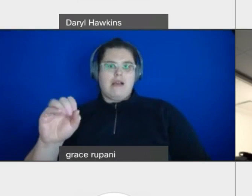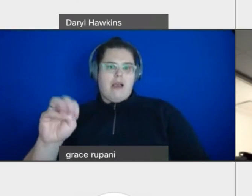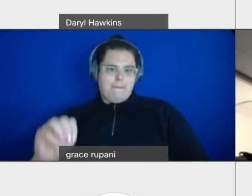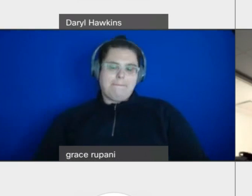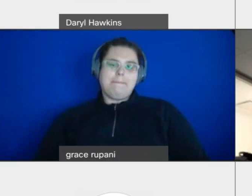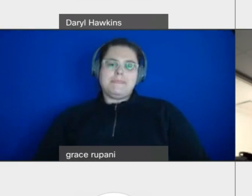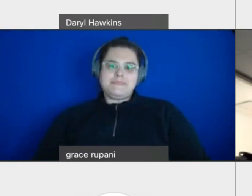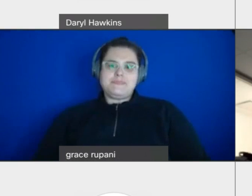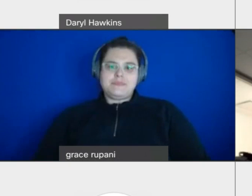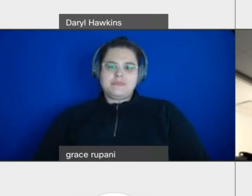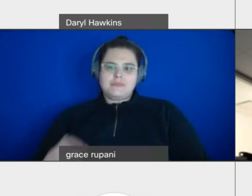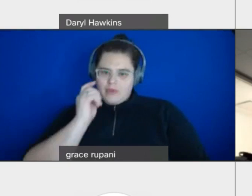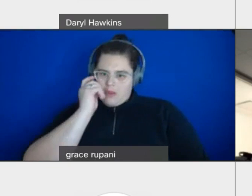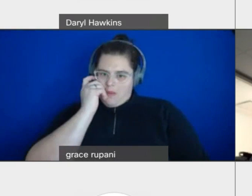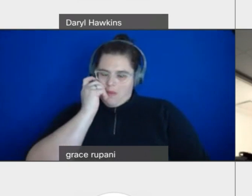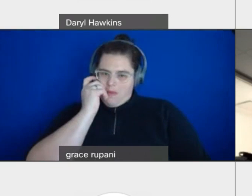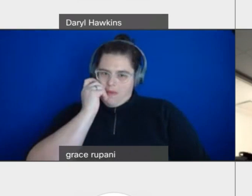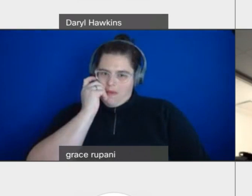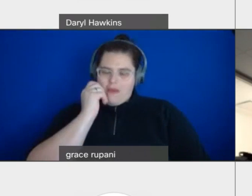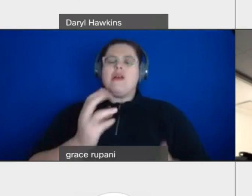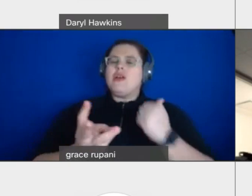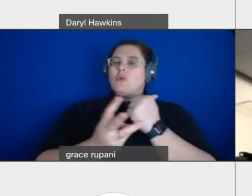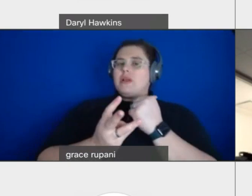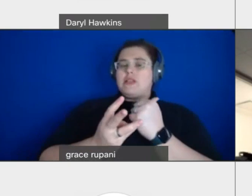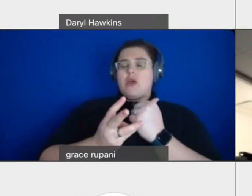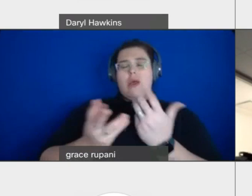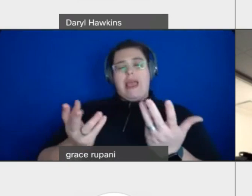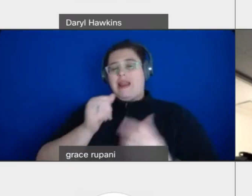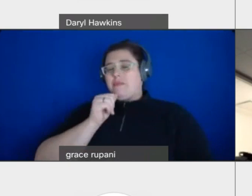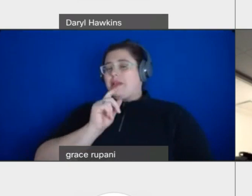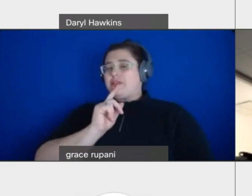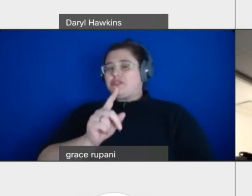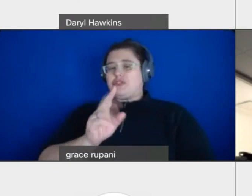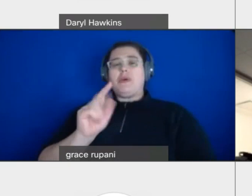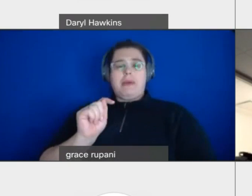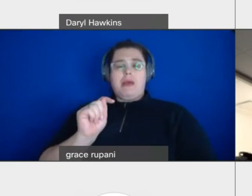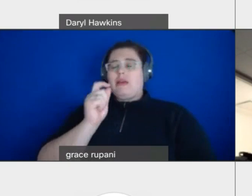And I don't know for certain, but I would have to say that